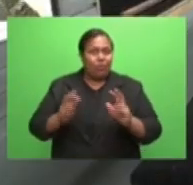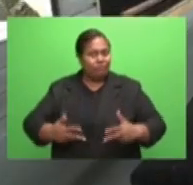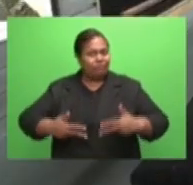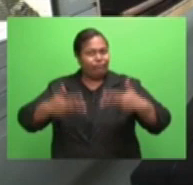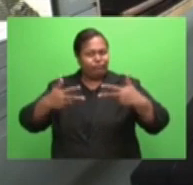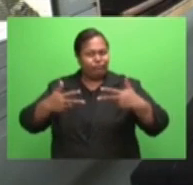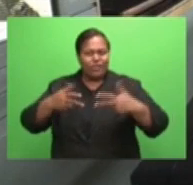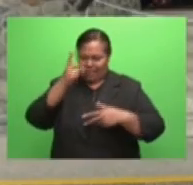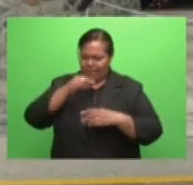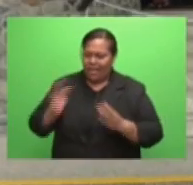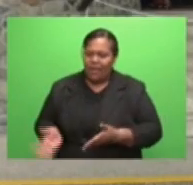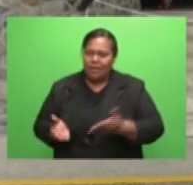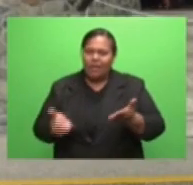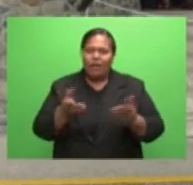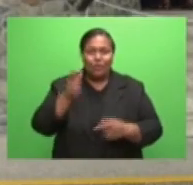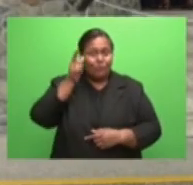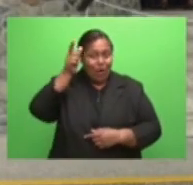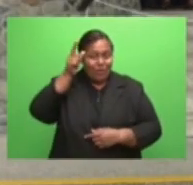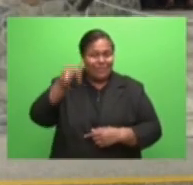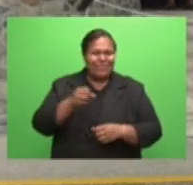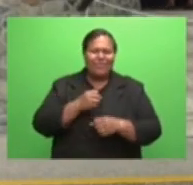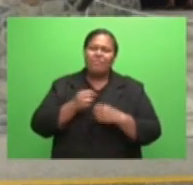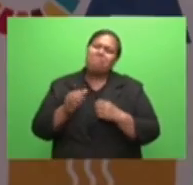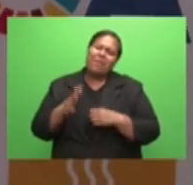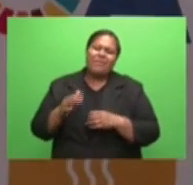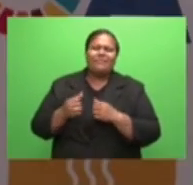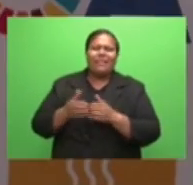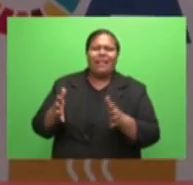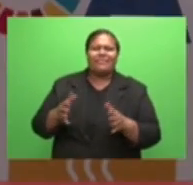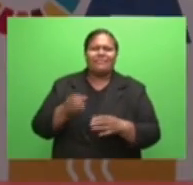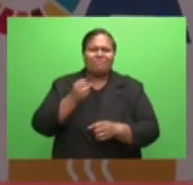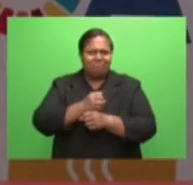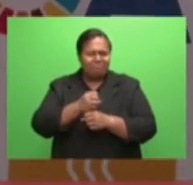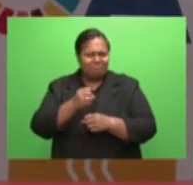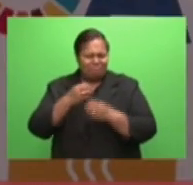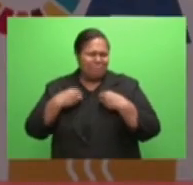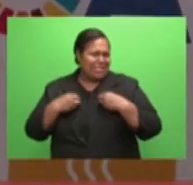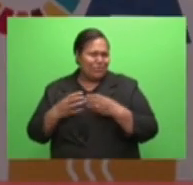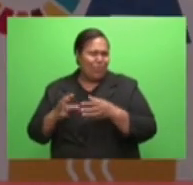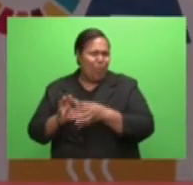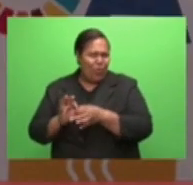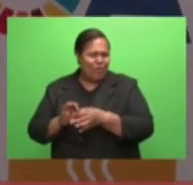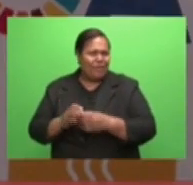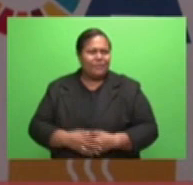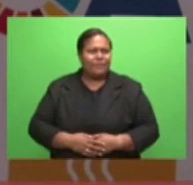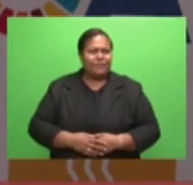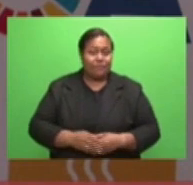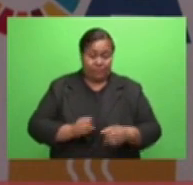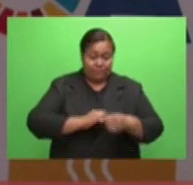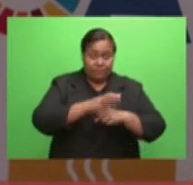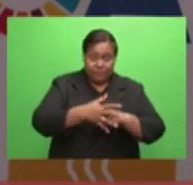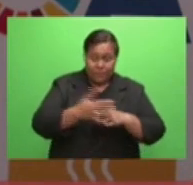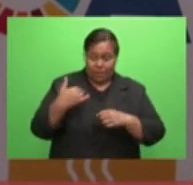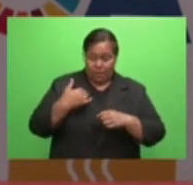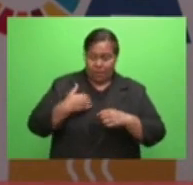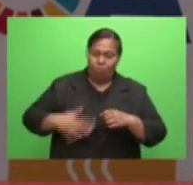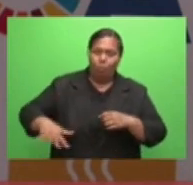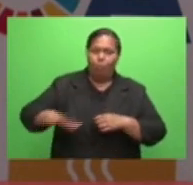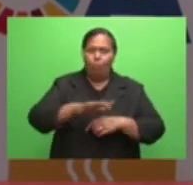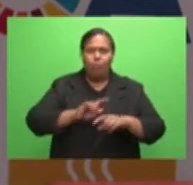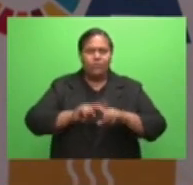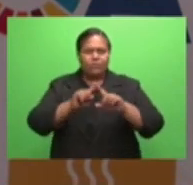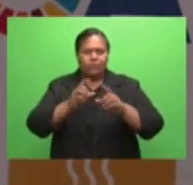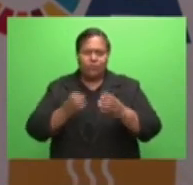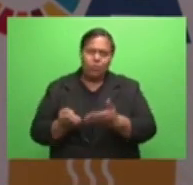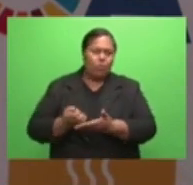encourage those employees to start their own businesses. The effects of the COVID-19 pandemic on all of our economies has been